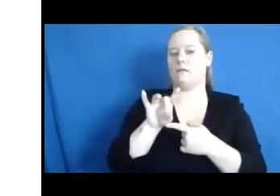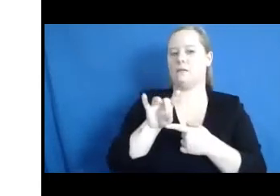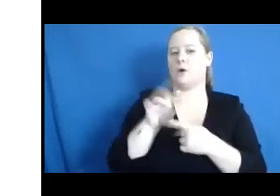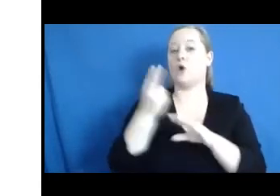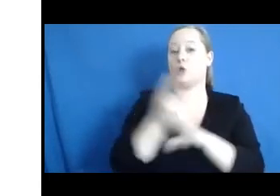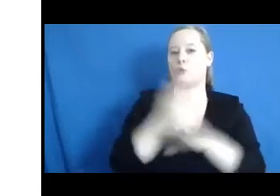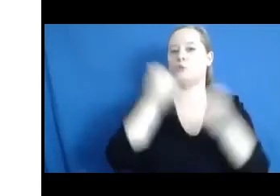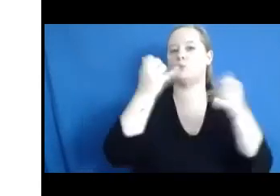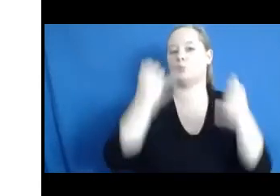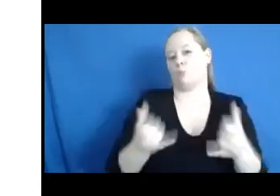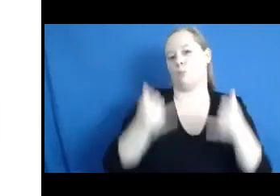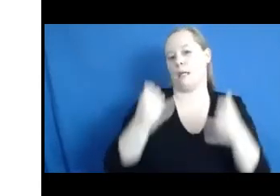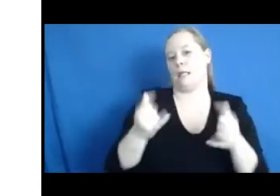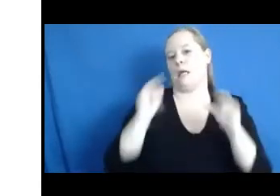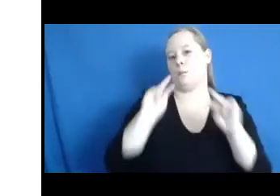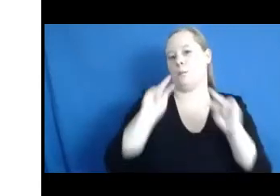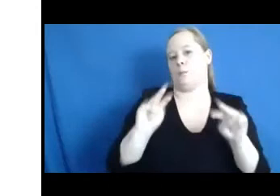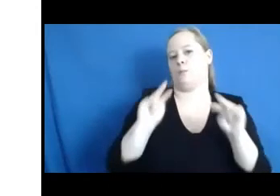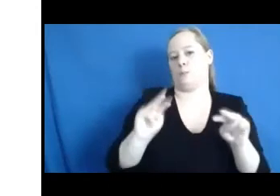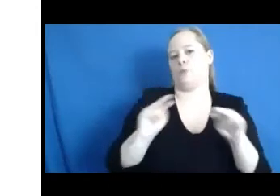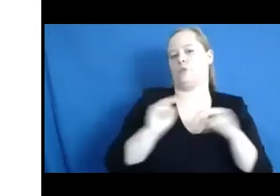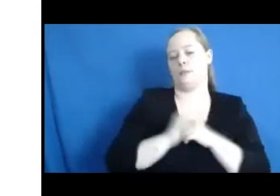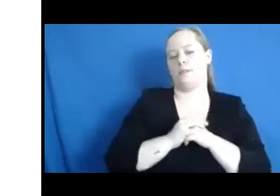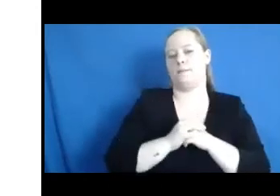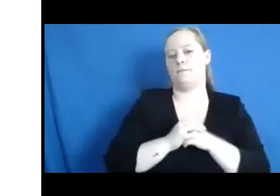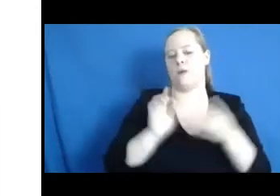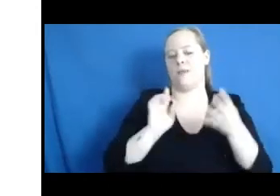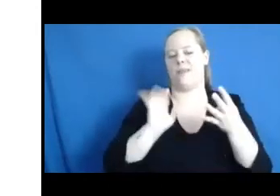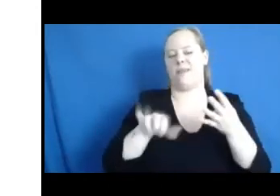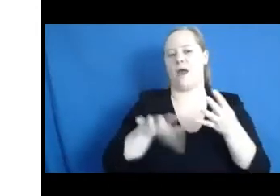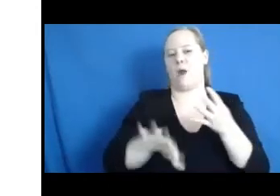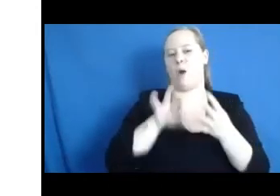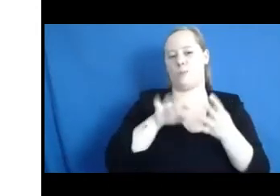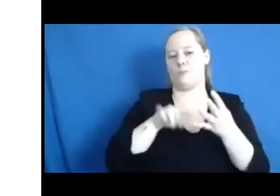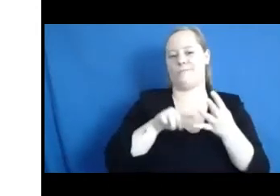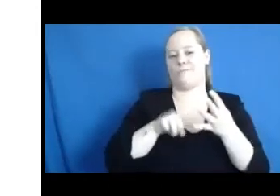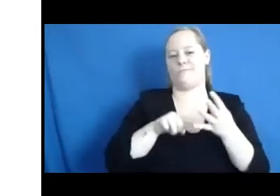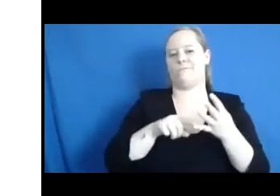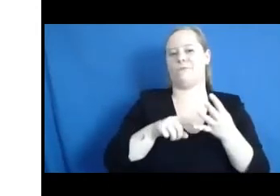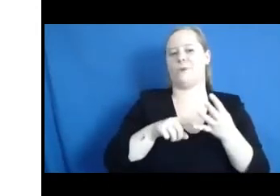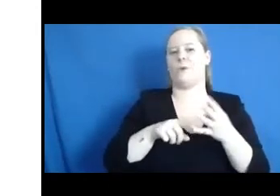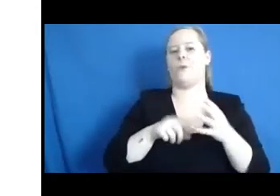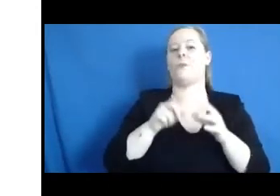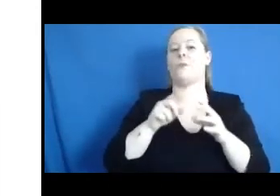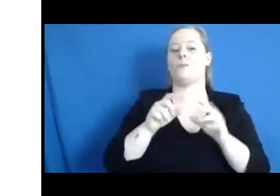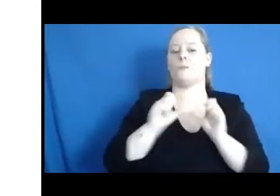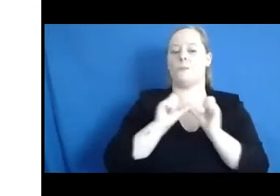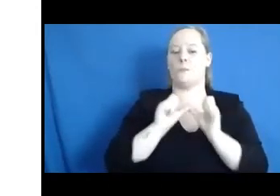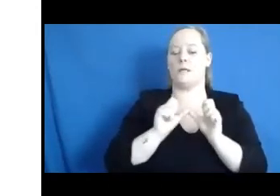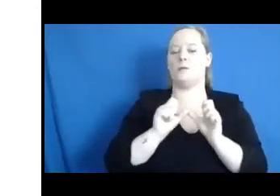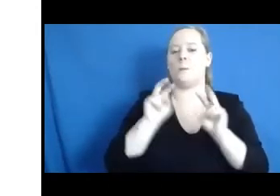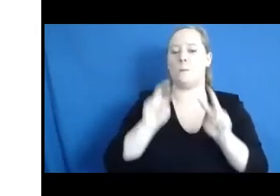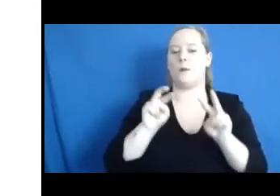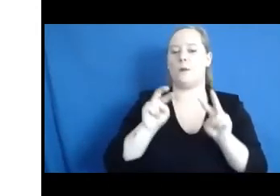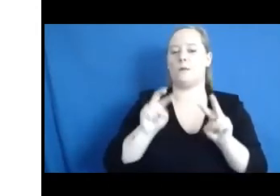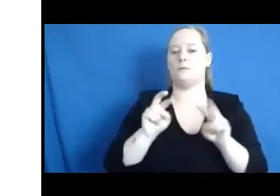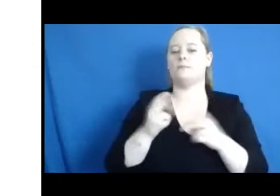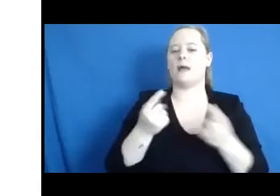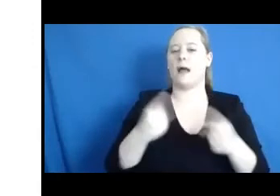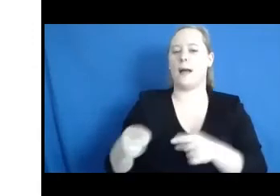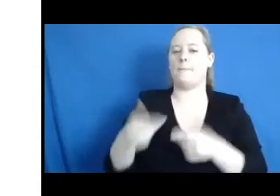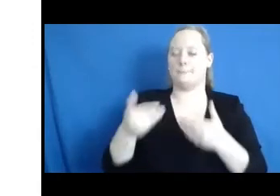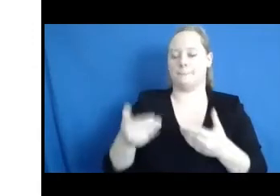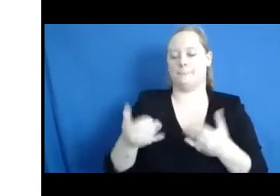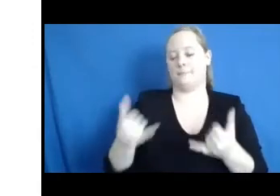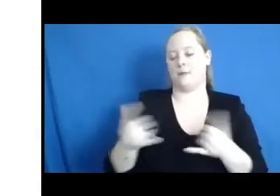for the monitored natural attenuation. So they're the ones being used for the regulatory monitoring that's performed at the site moving forward. And so those are the ones